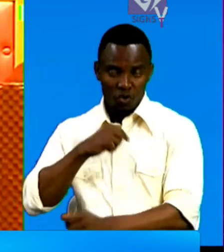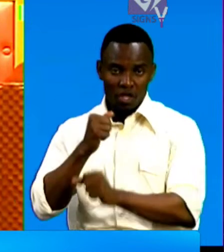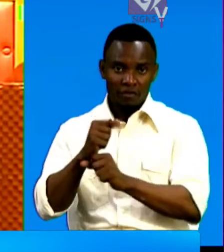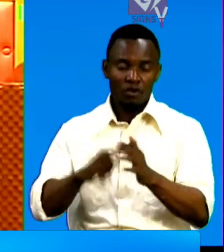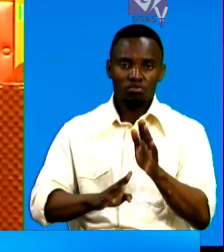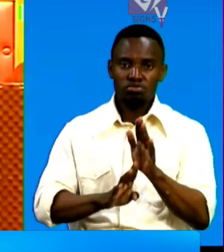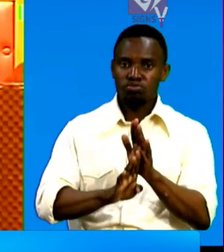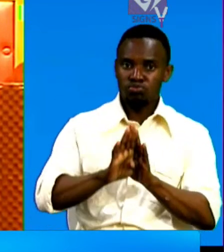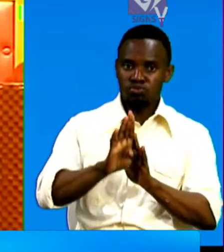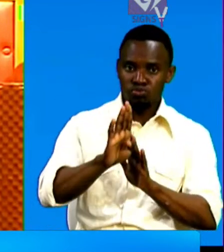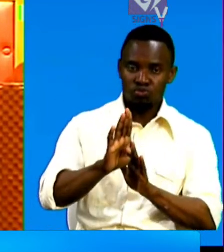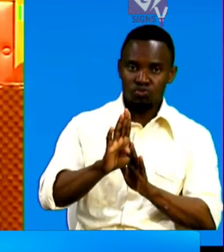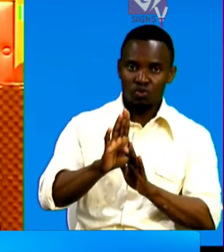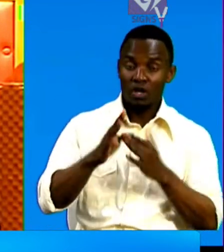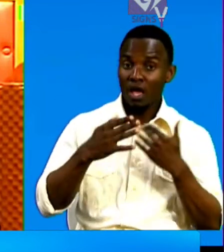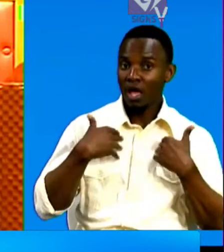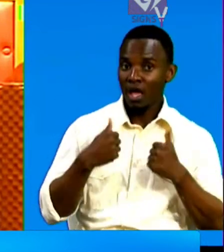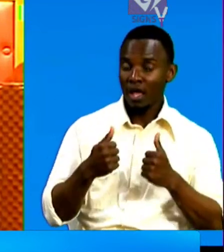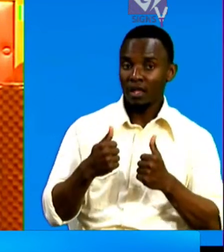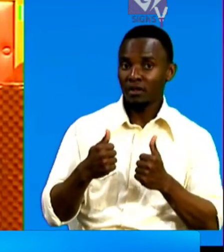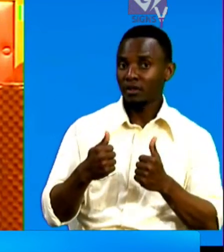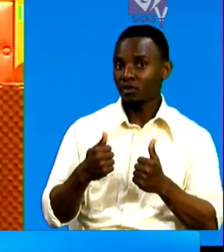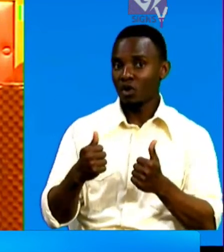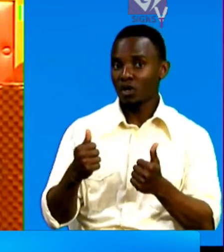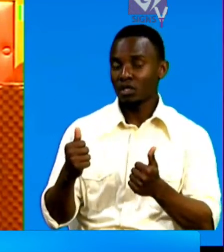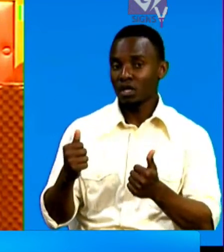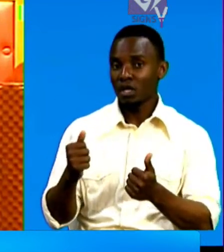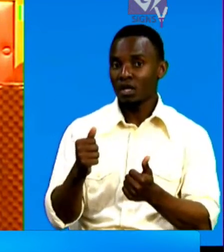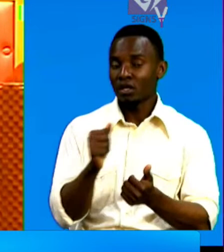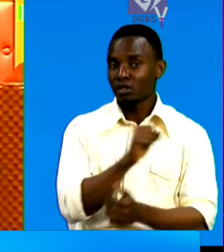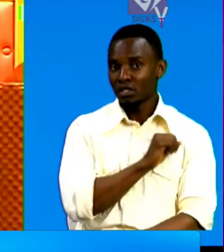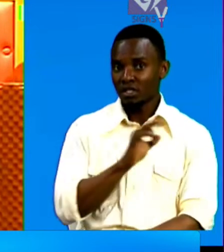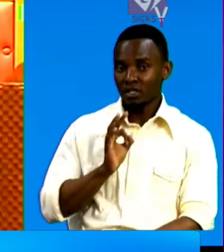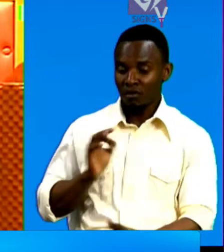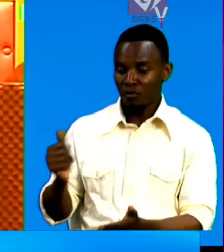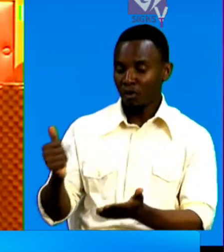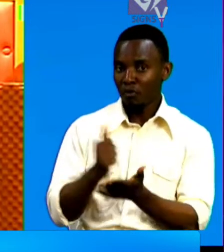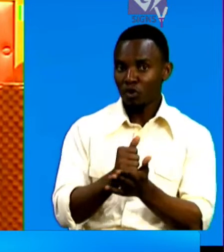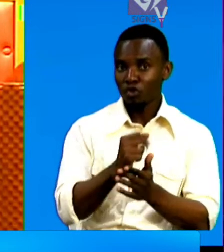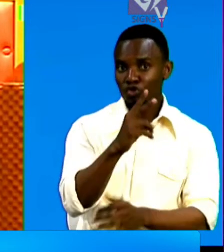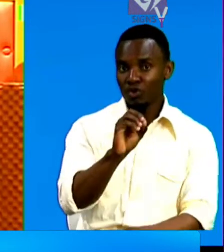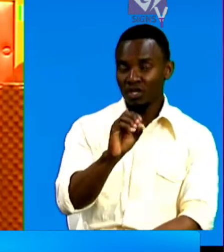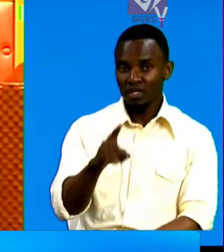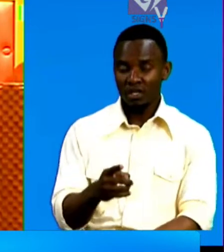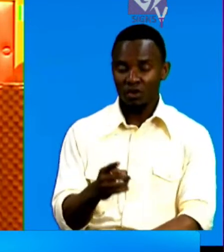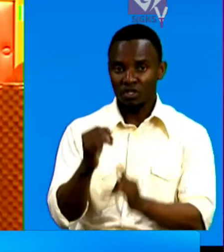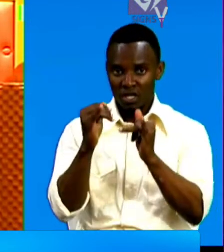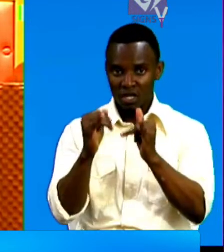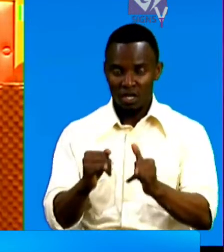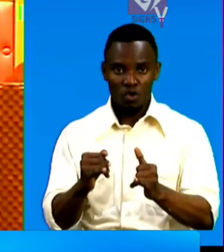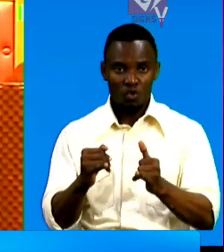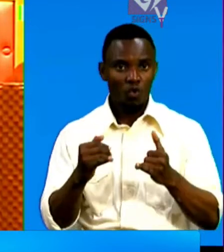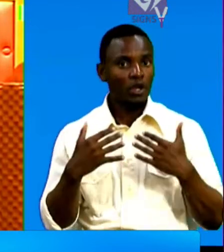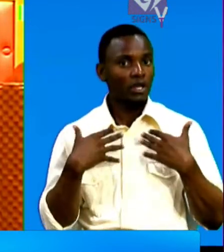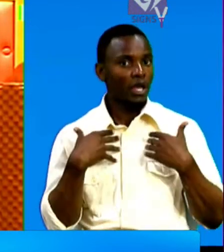healthcare workforce, employing 20,000 new healthcare workers,